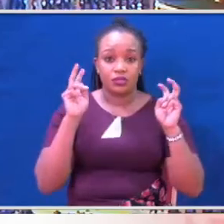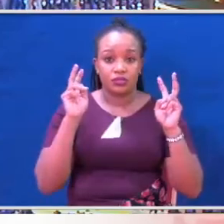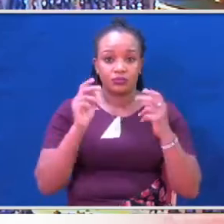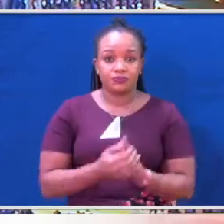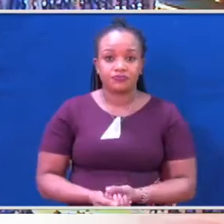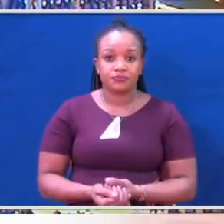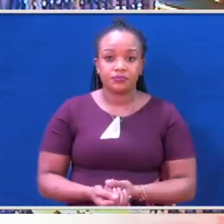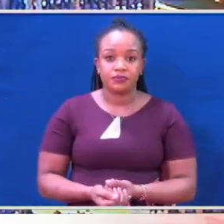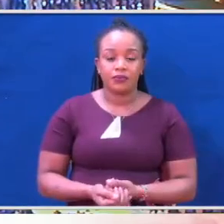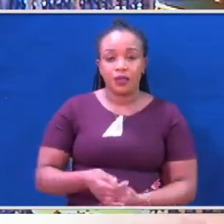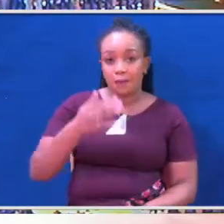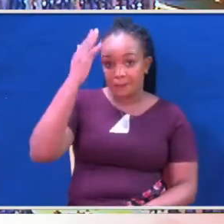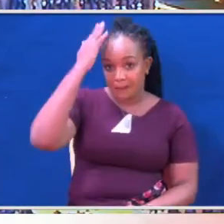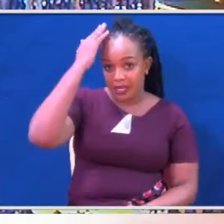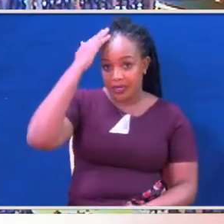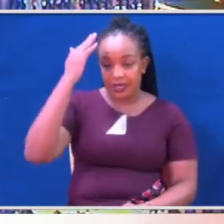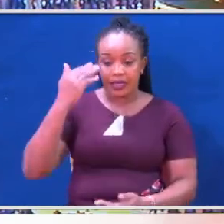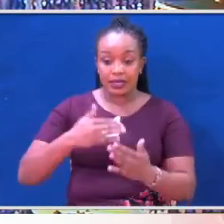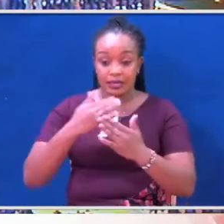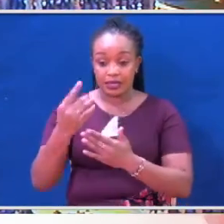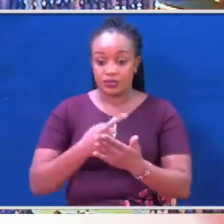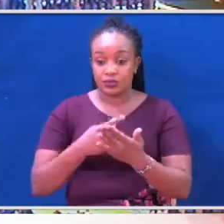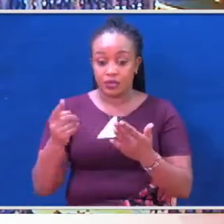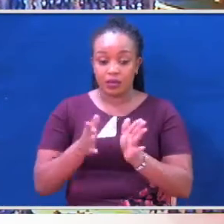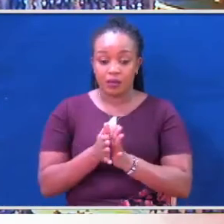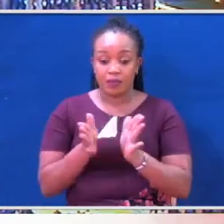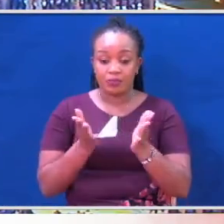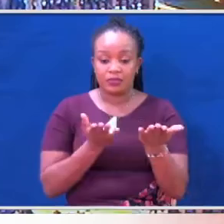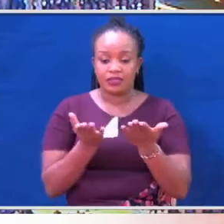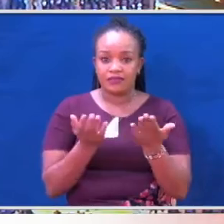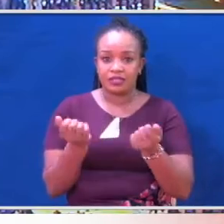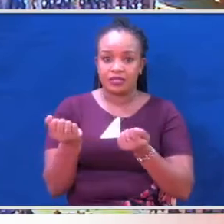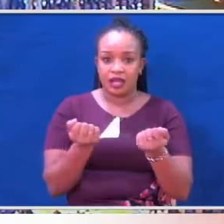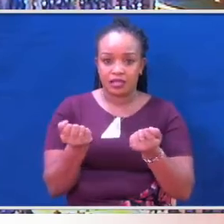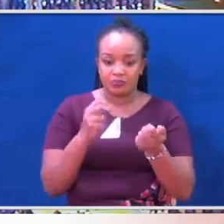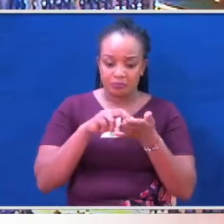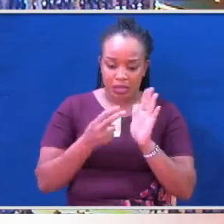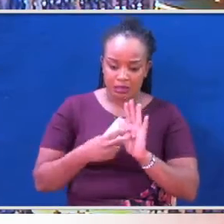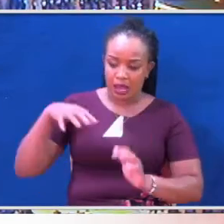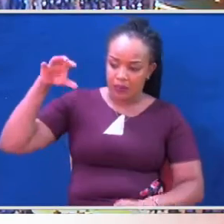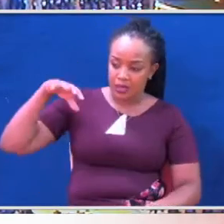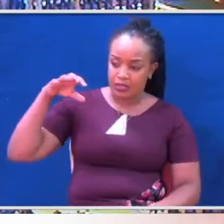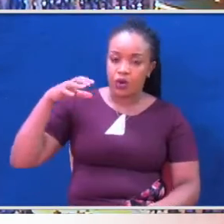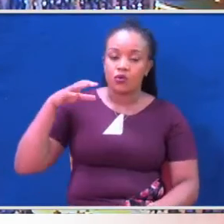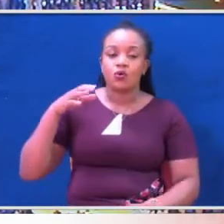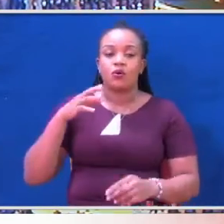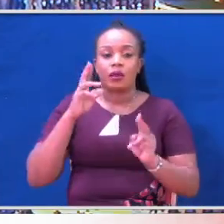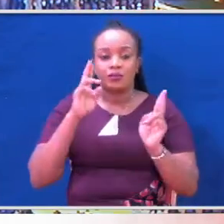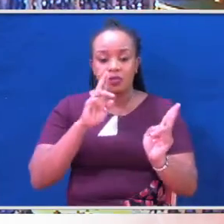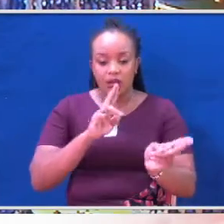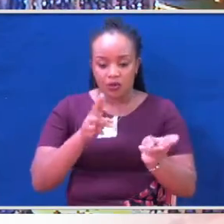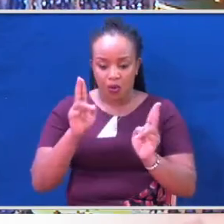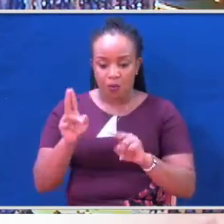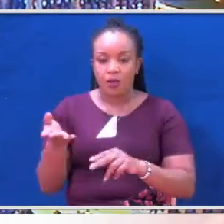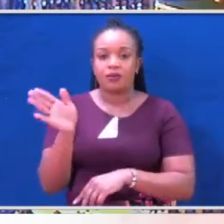Now, beginning Monday next week, public service vehicle operators will resume carrying passengers in full